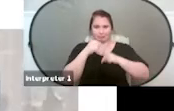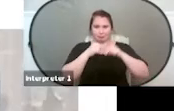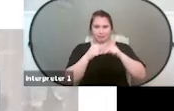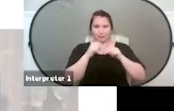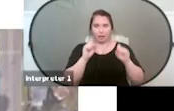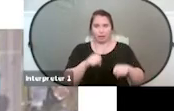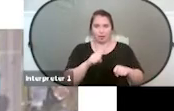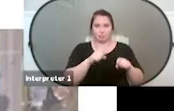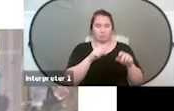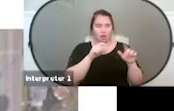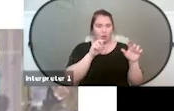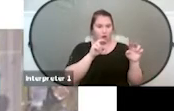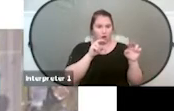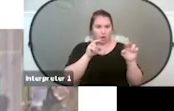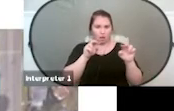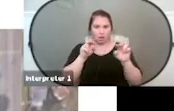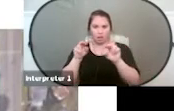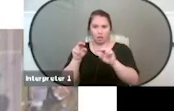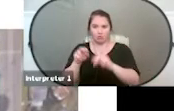them.